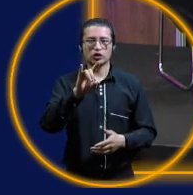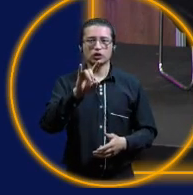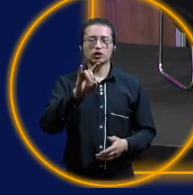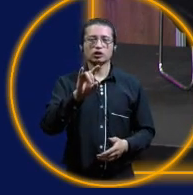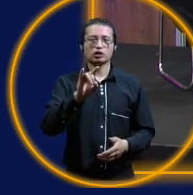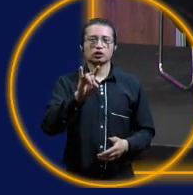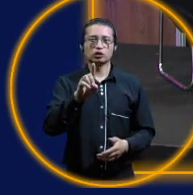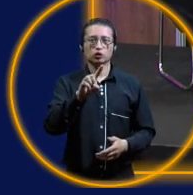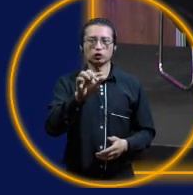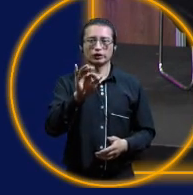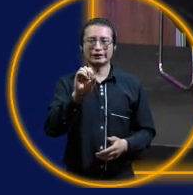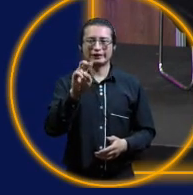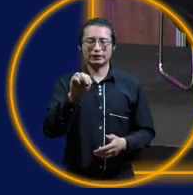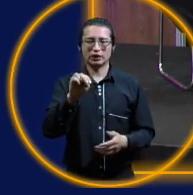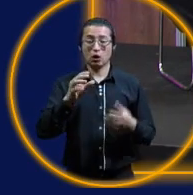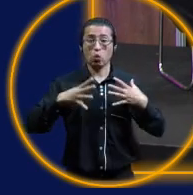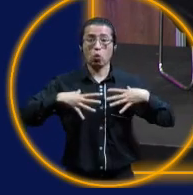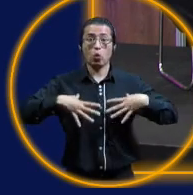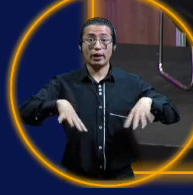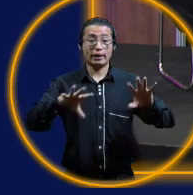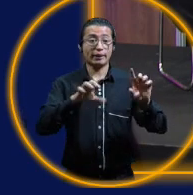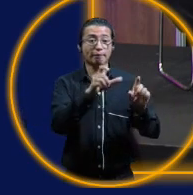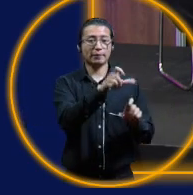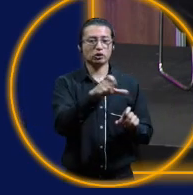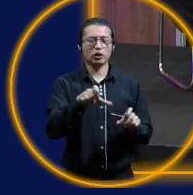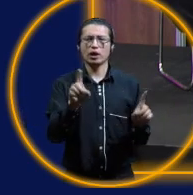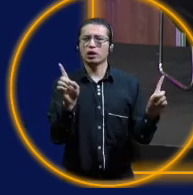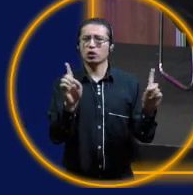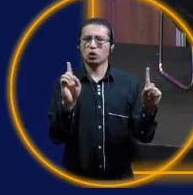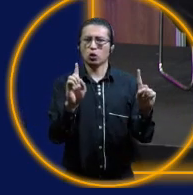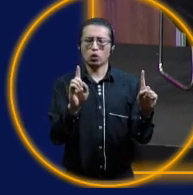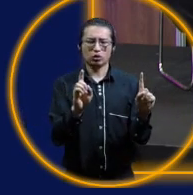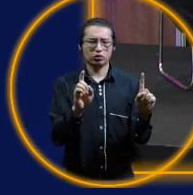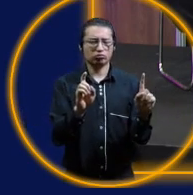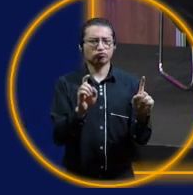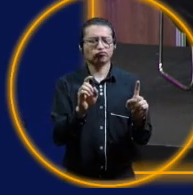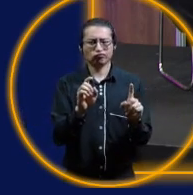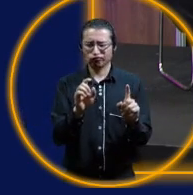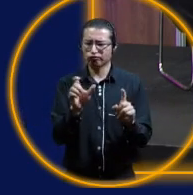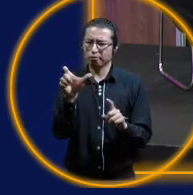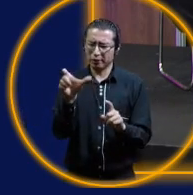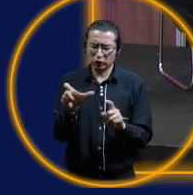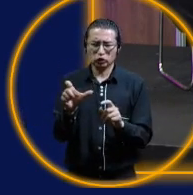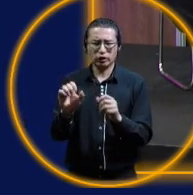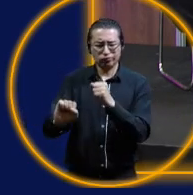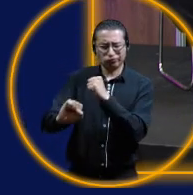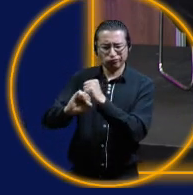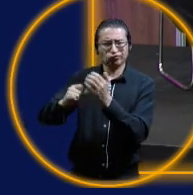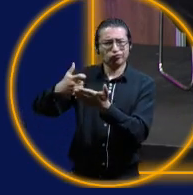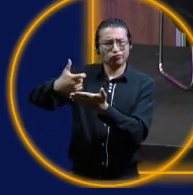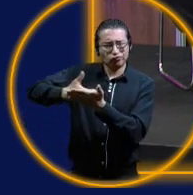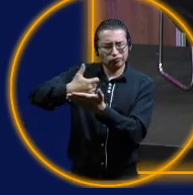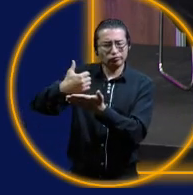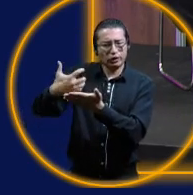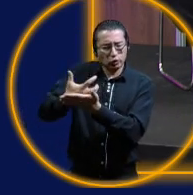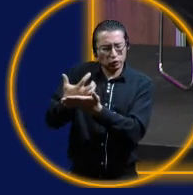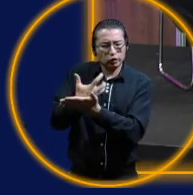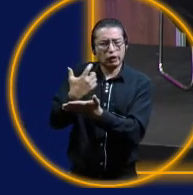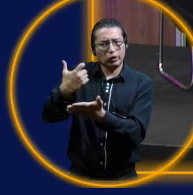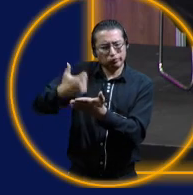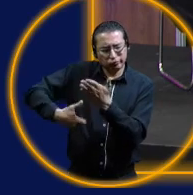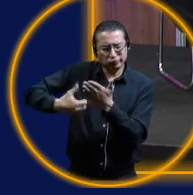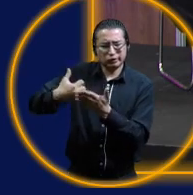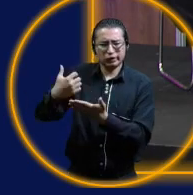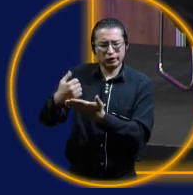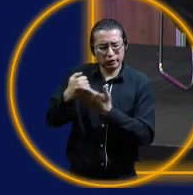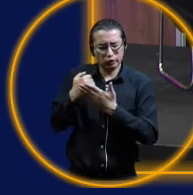just anybody, but somebody you think will appreciate it. And even just a couple nice, like, oh,